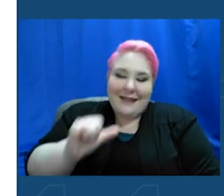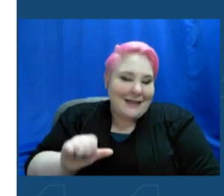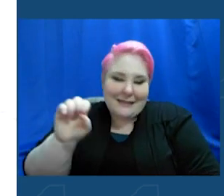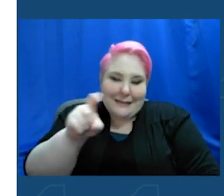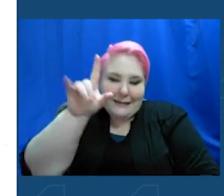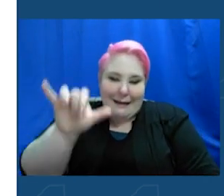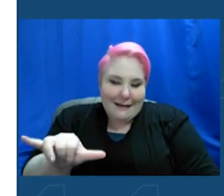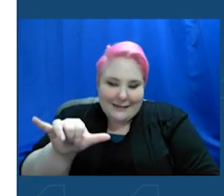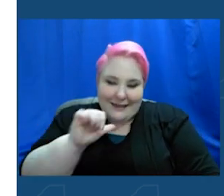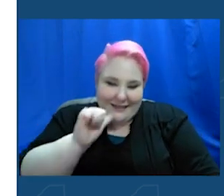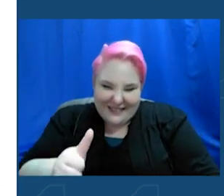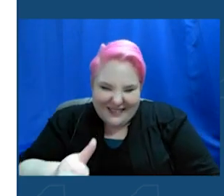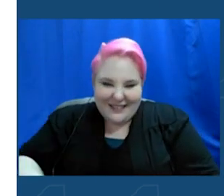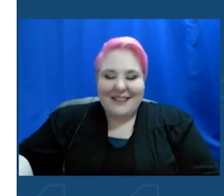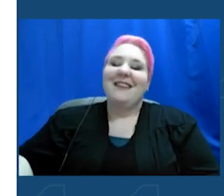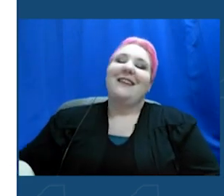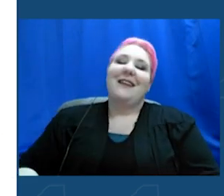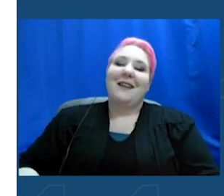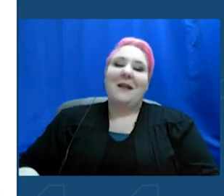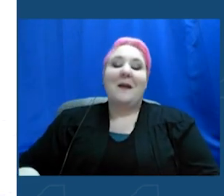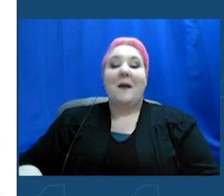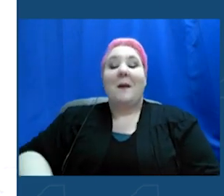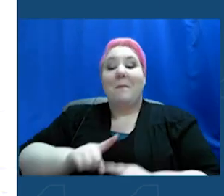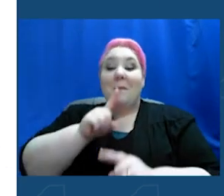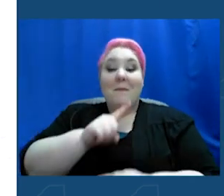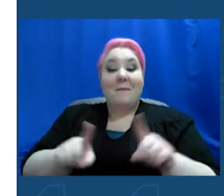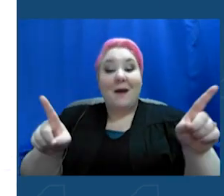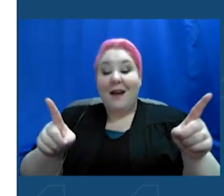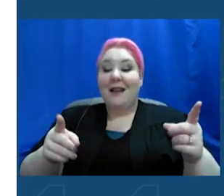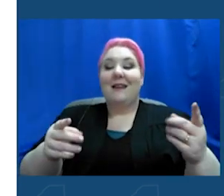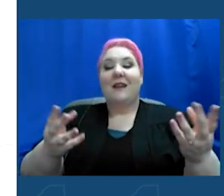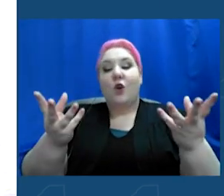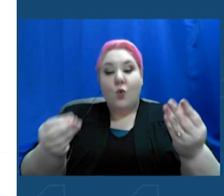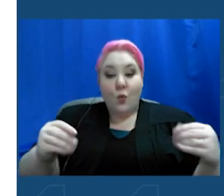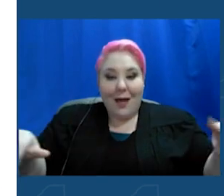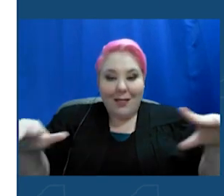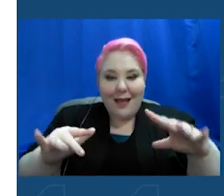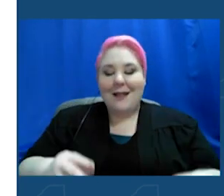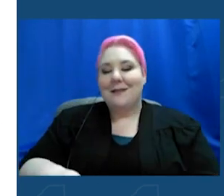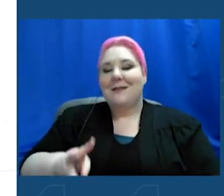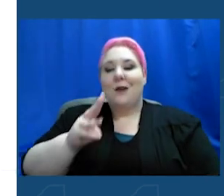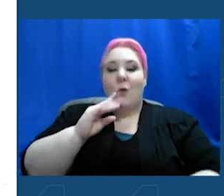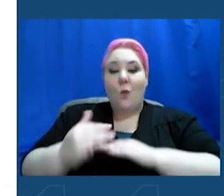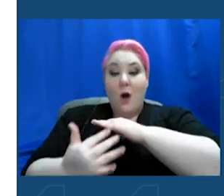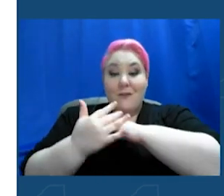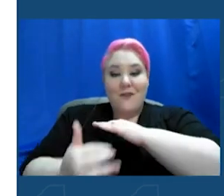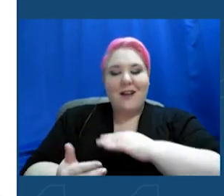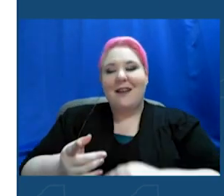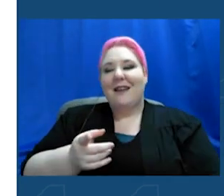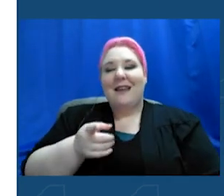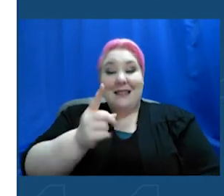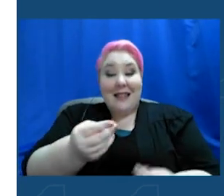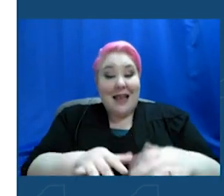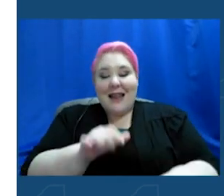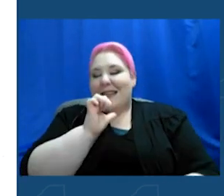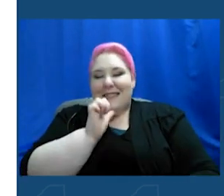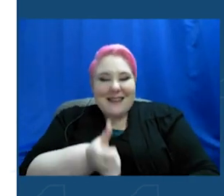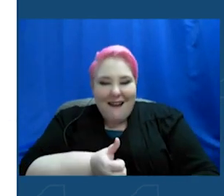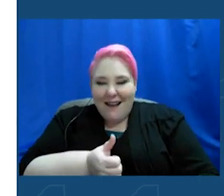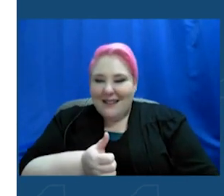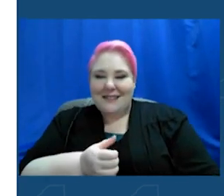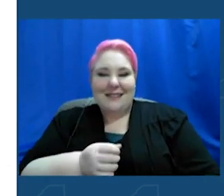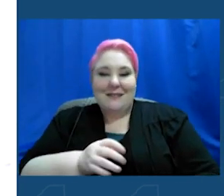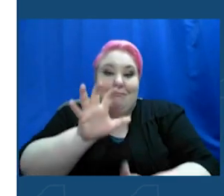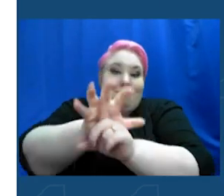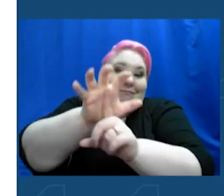Waterfront concrete and waterfront wetlands and shoreline restoration often isn't sexy, but it is so important. And you often don't know